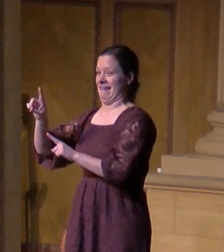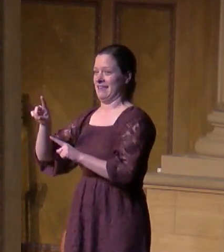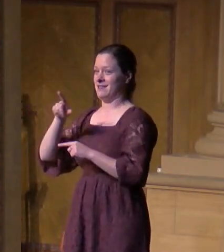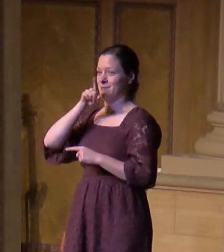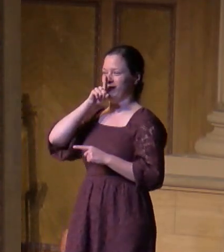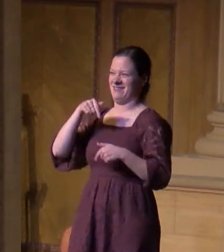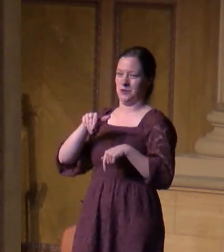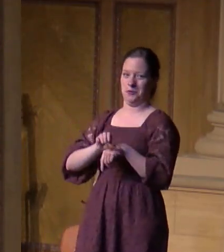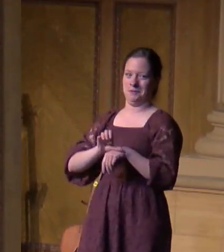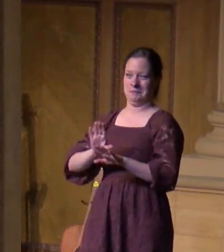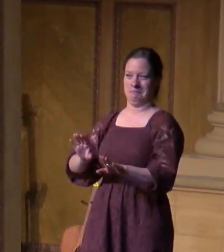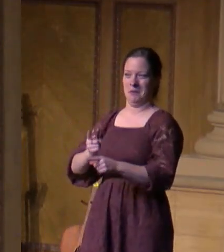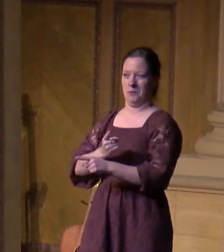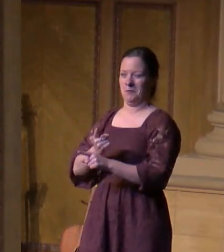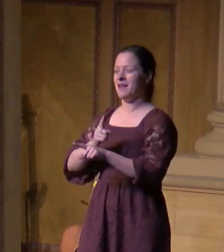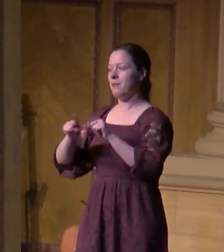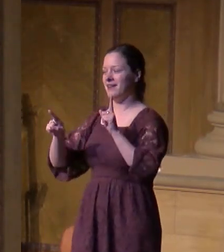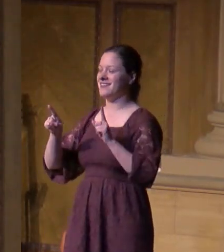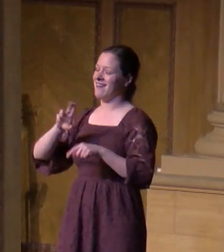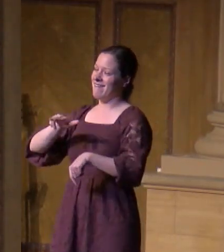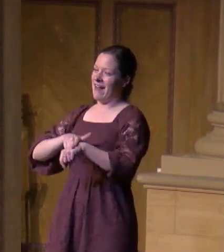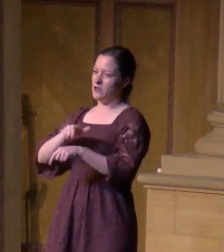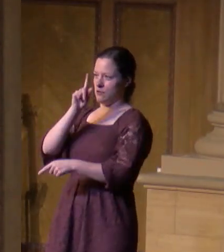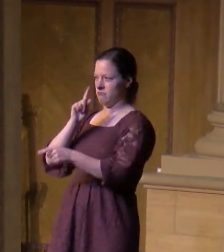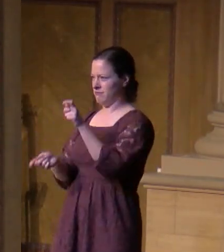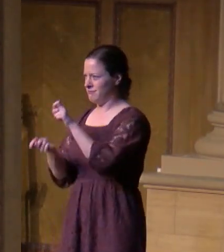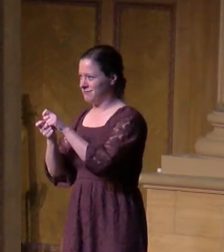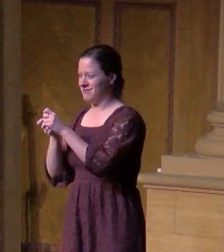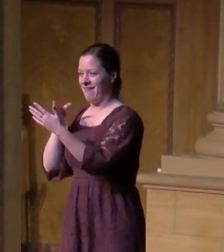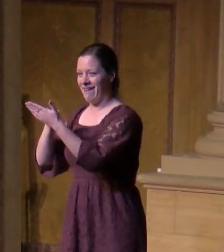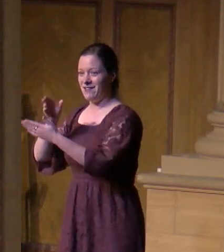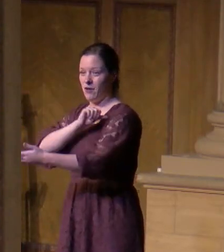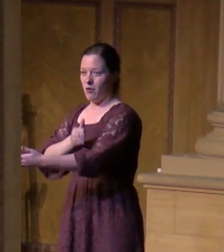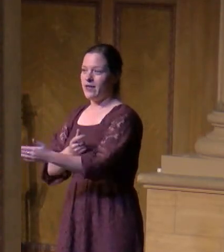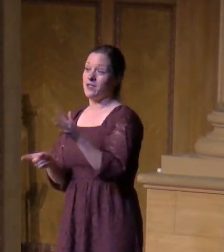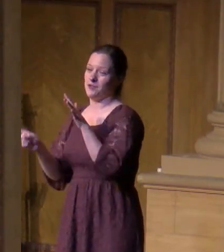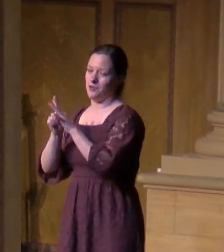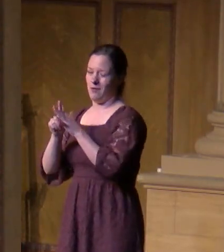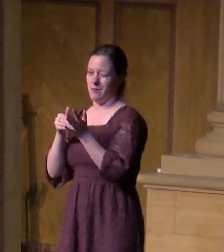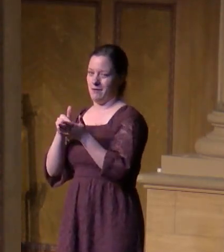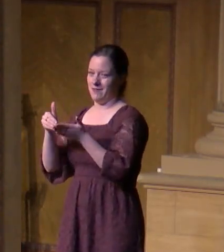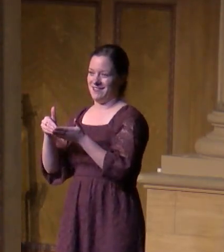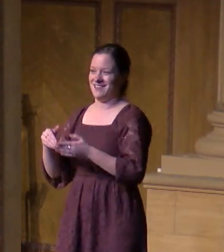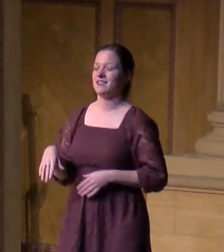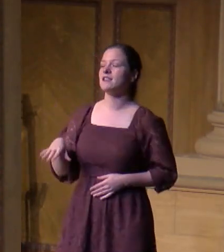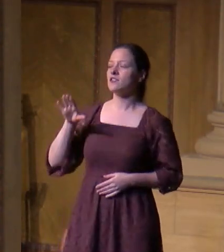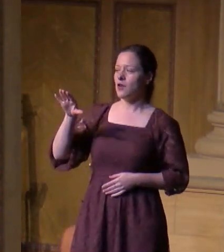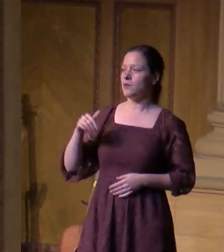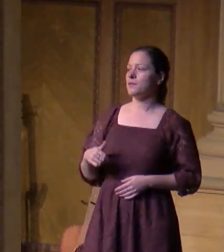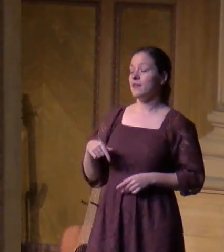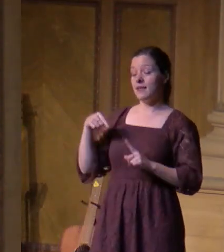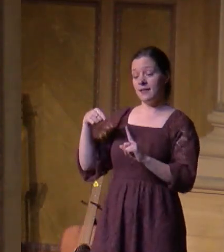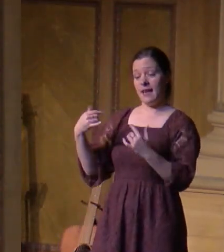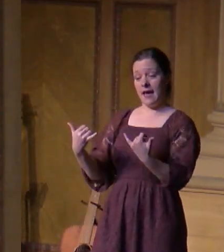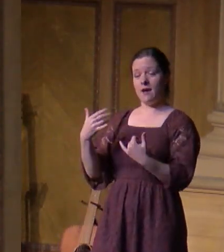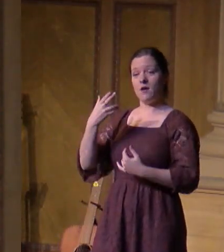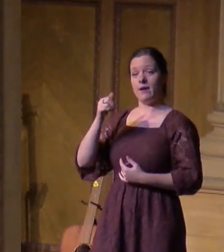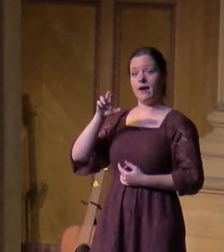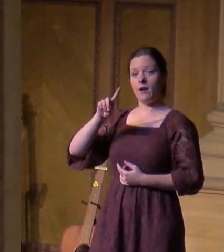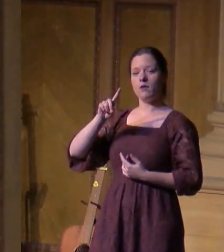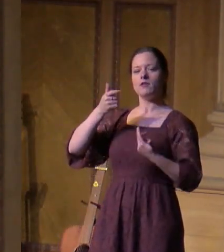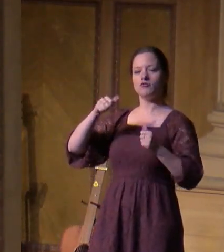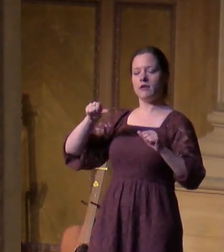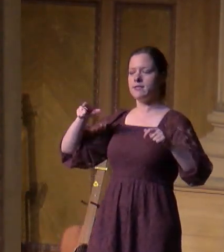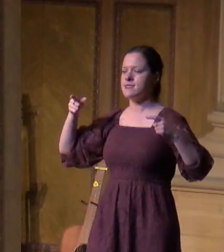But just the natural resentment against authority that shouldn't be there came out regularly. And so here's Herod trying to